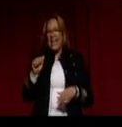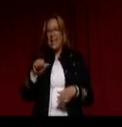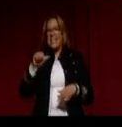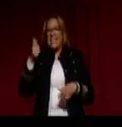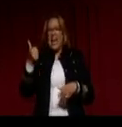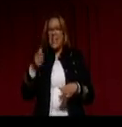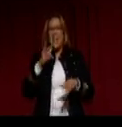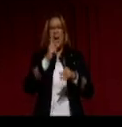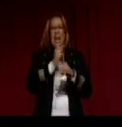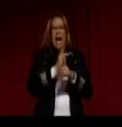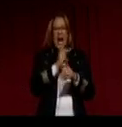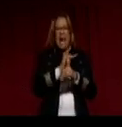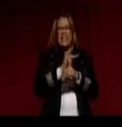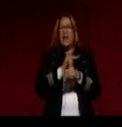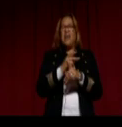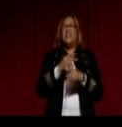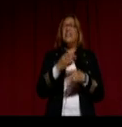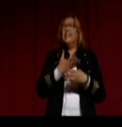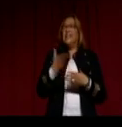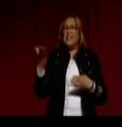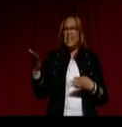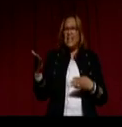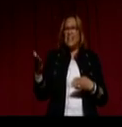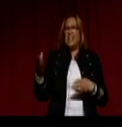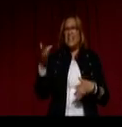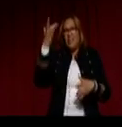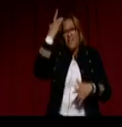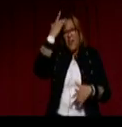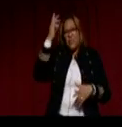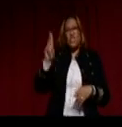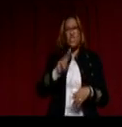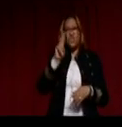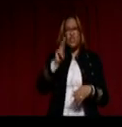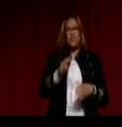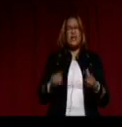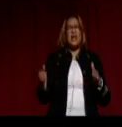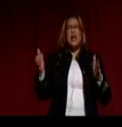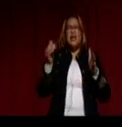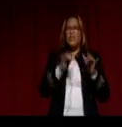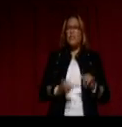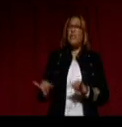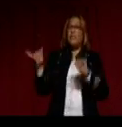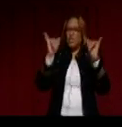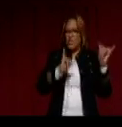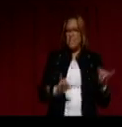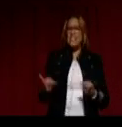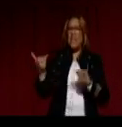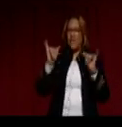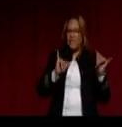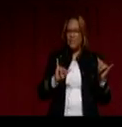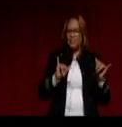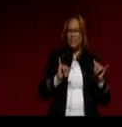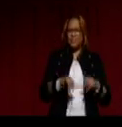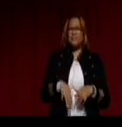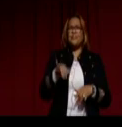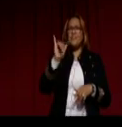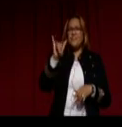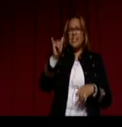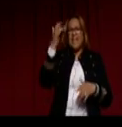another type of genetic material that the virus uses to multiply itself. And that